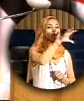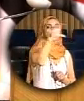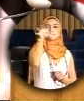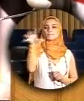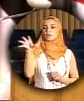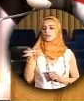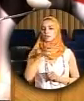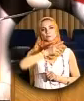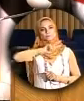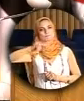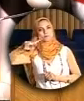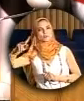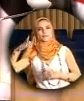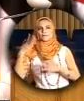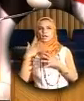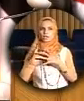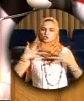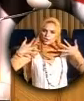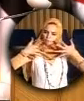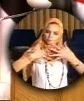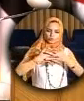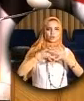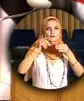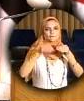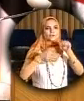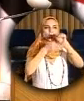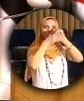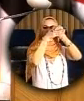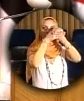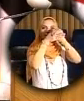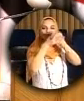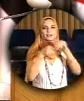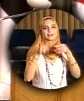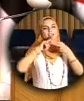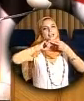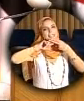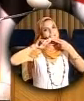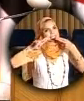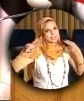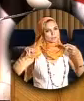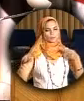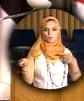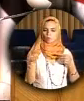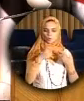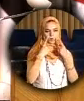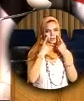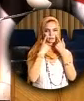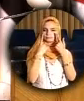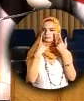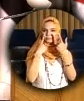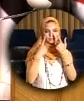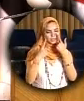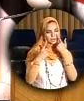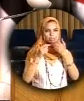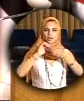Camp. And we have promised and committed ourselves to cooperate and work harder, to network, and to make